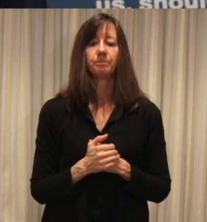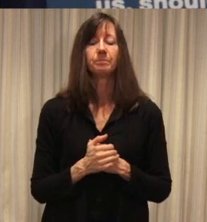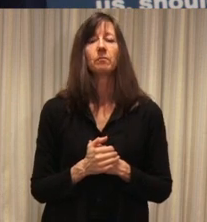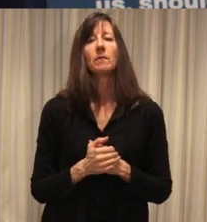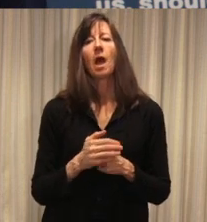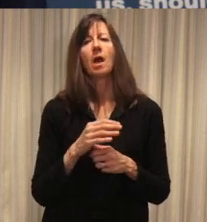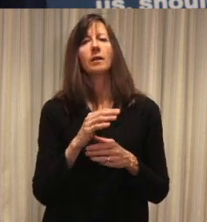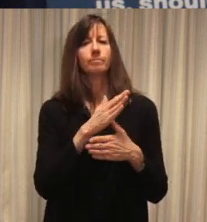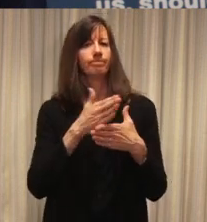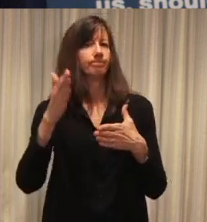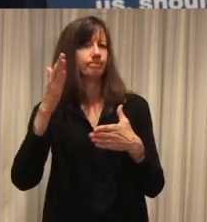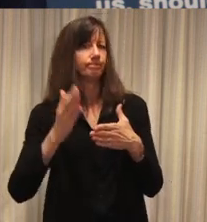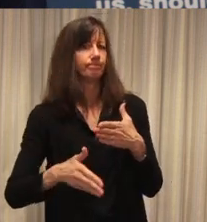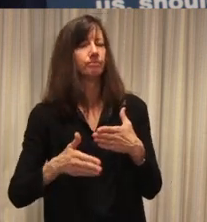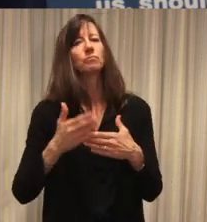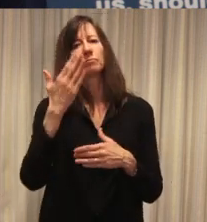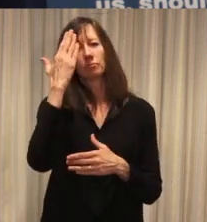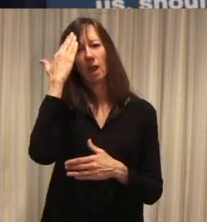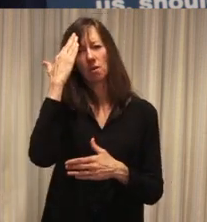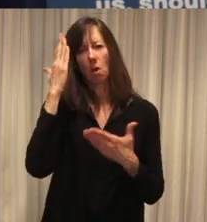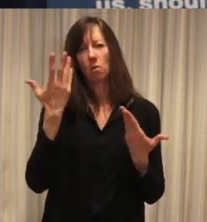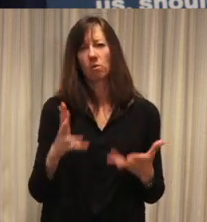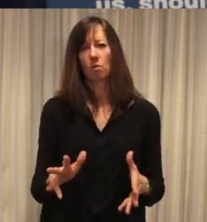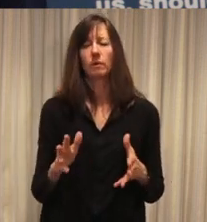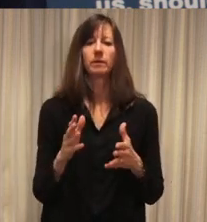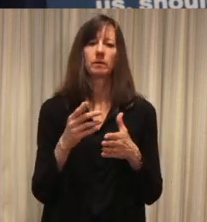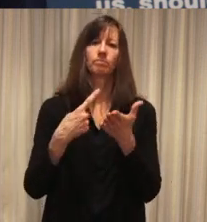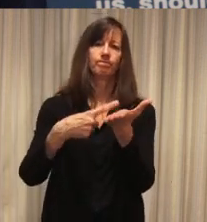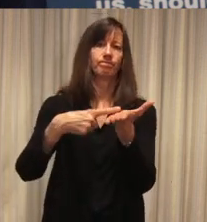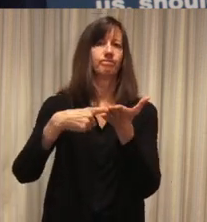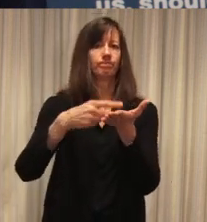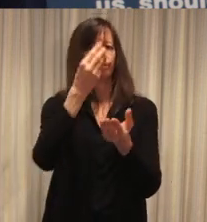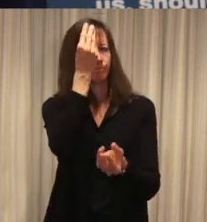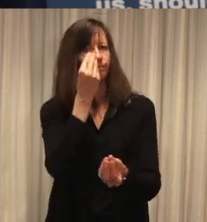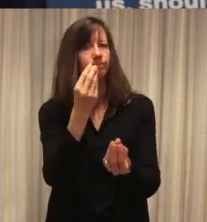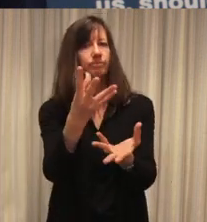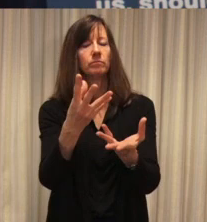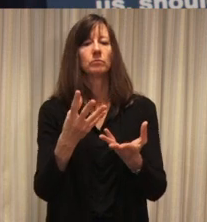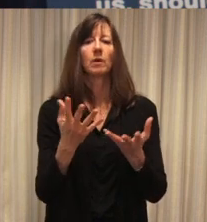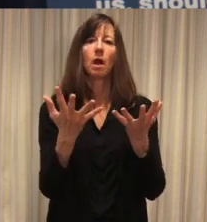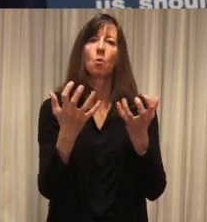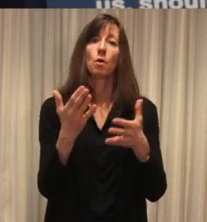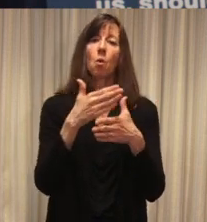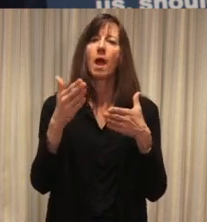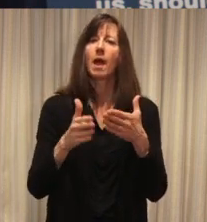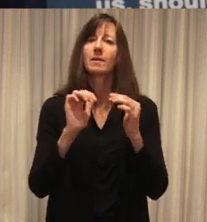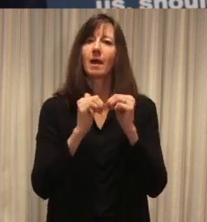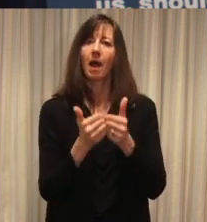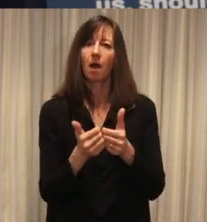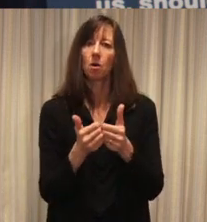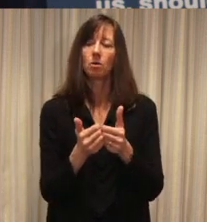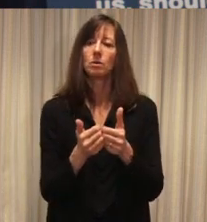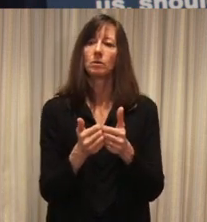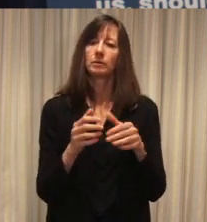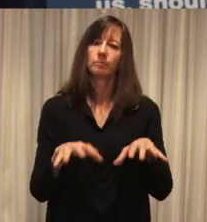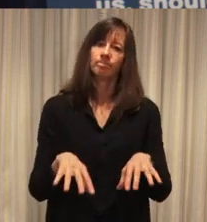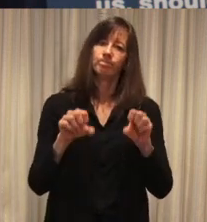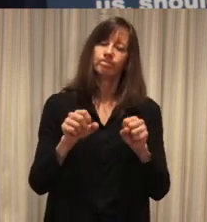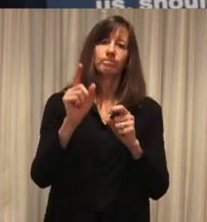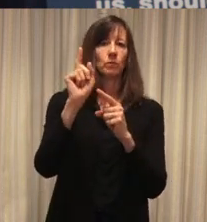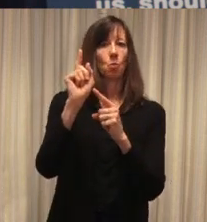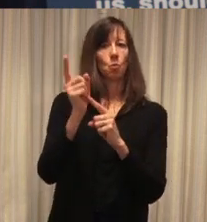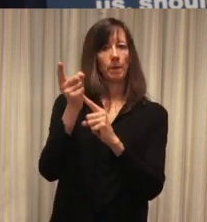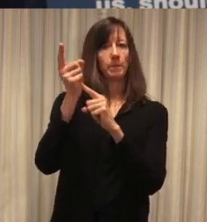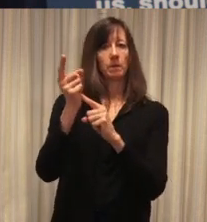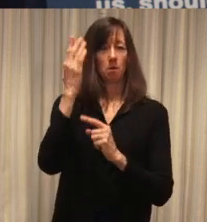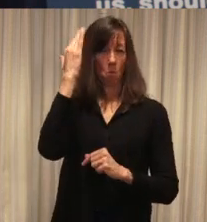I know we talked about this, but I always think it's important that we end by just taking a minute and appreciating